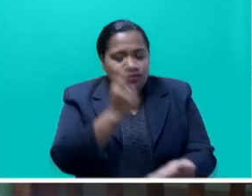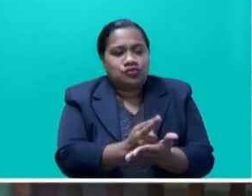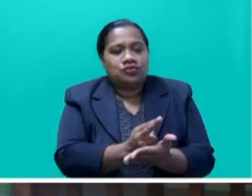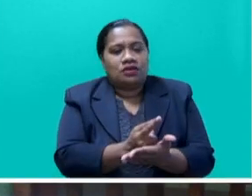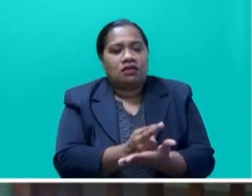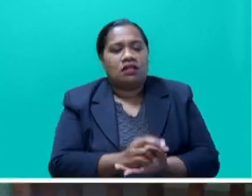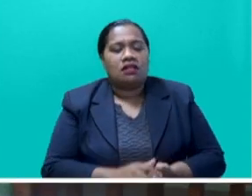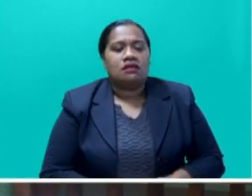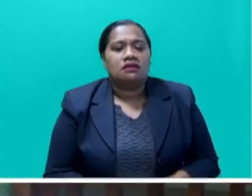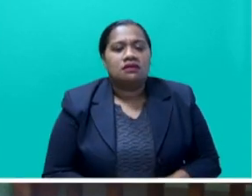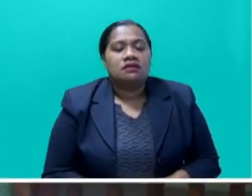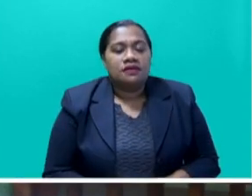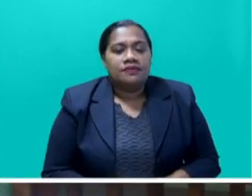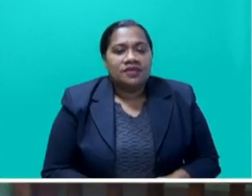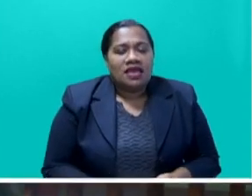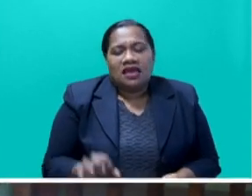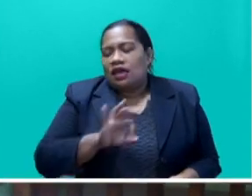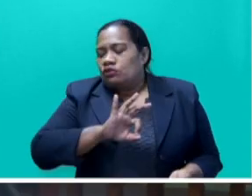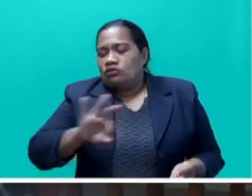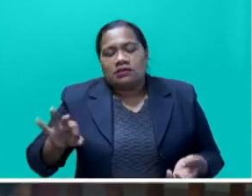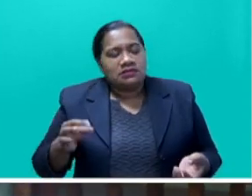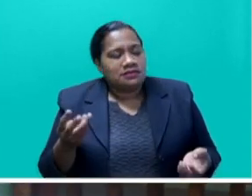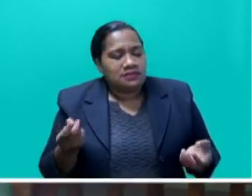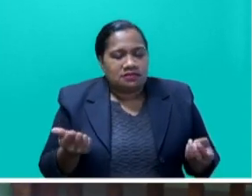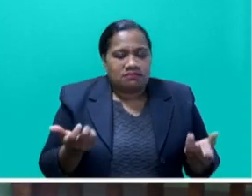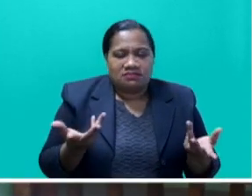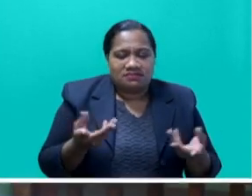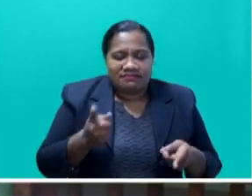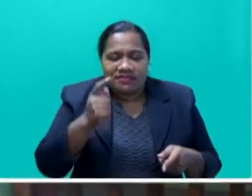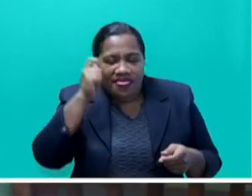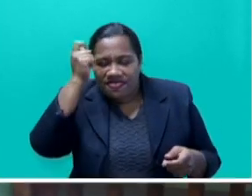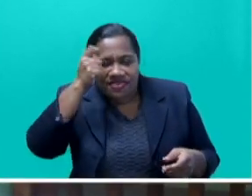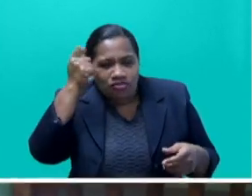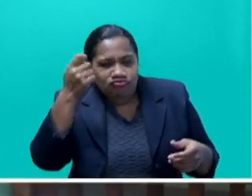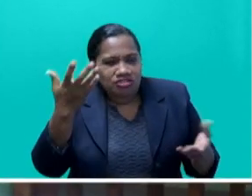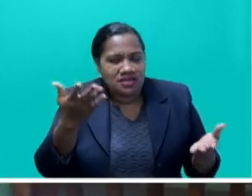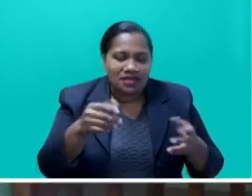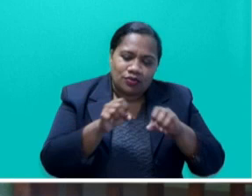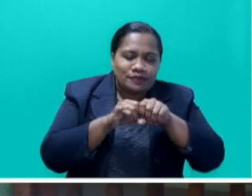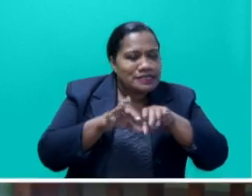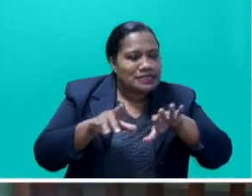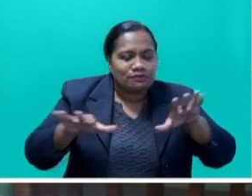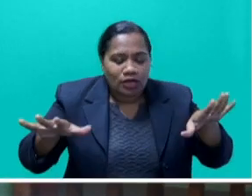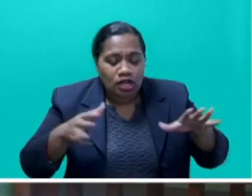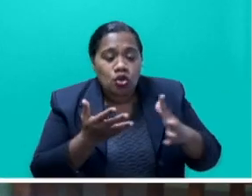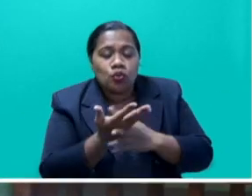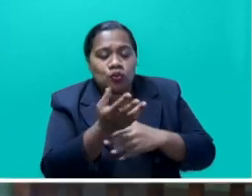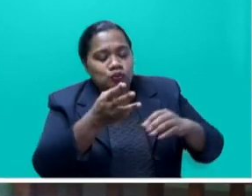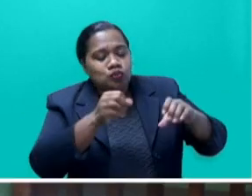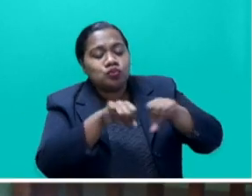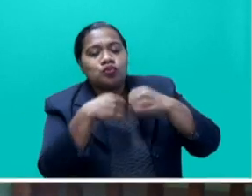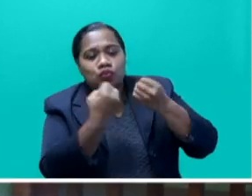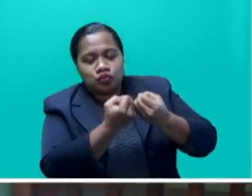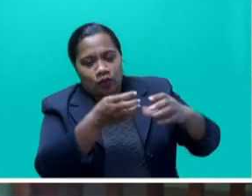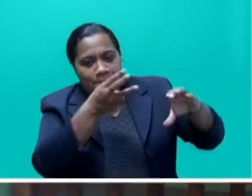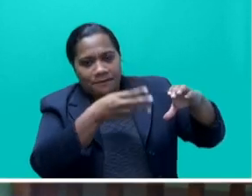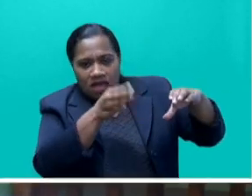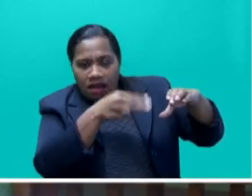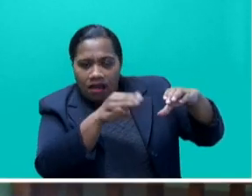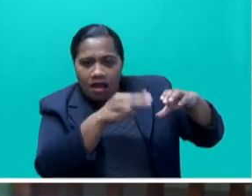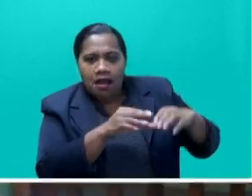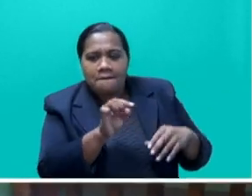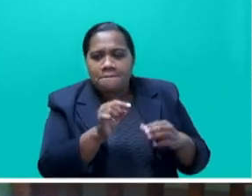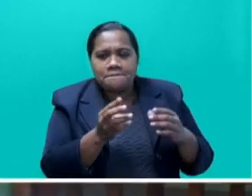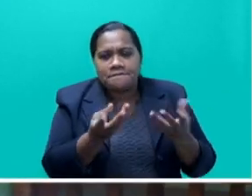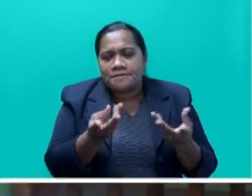and not some sort of conspiracy theory as being spread through social media by some